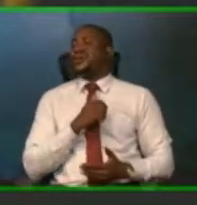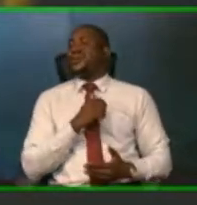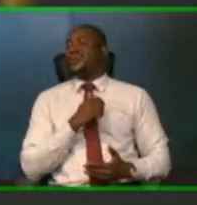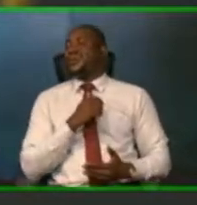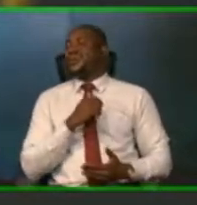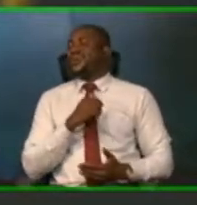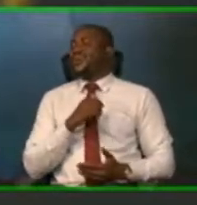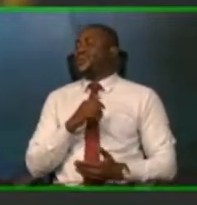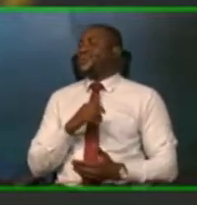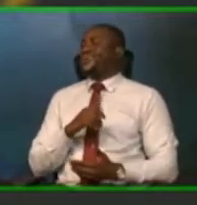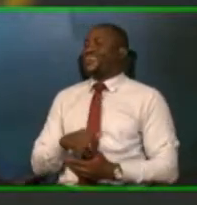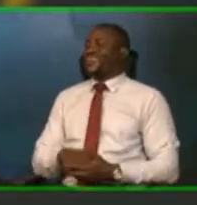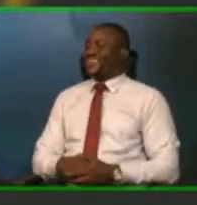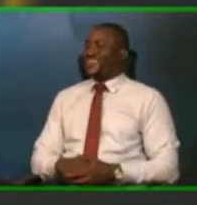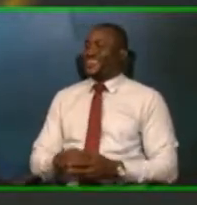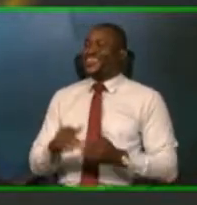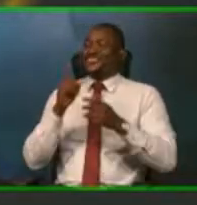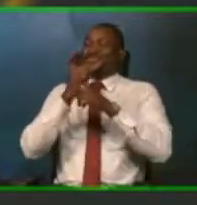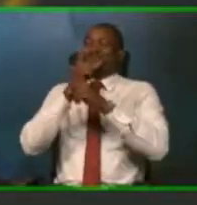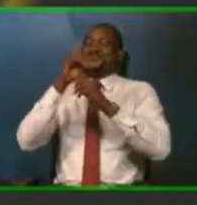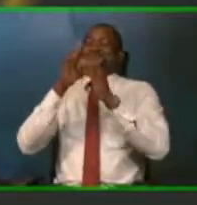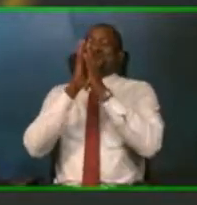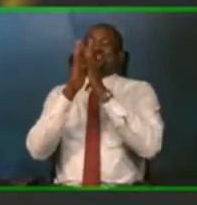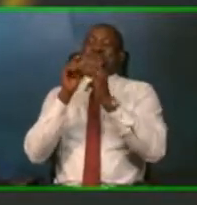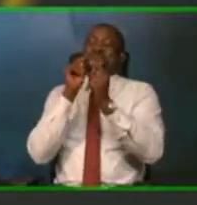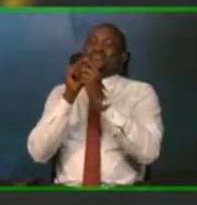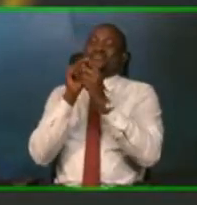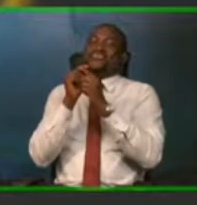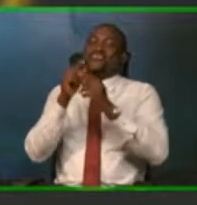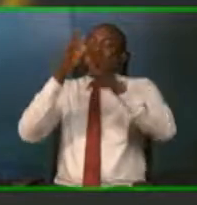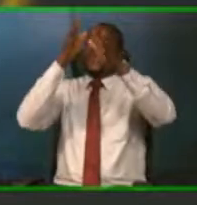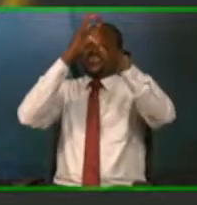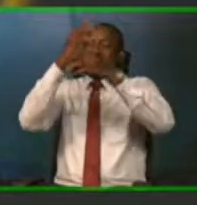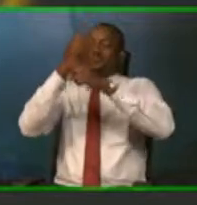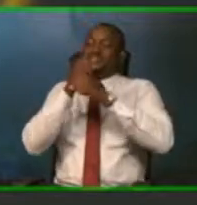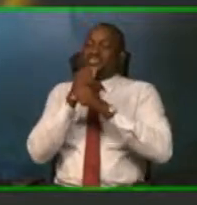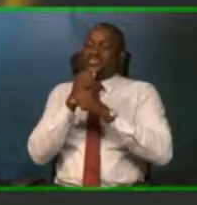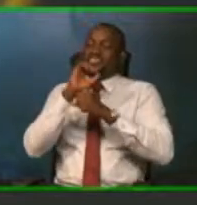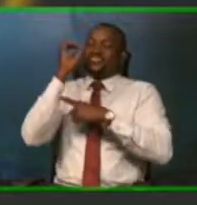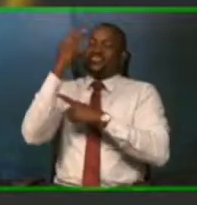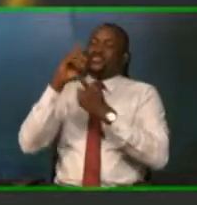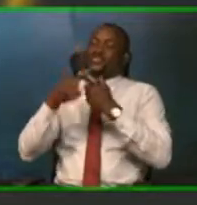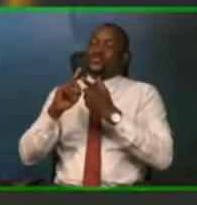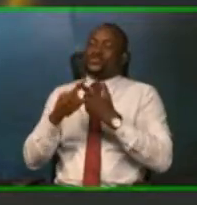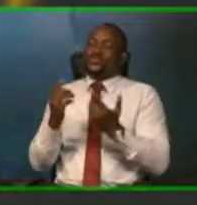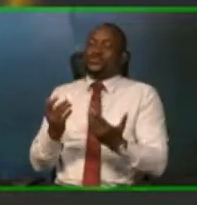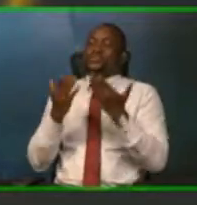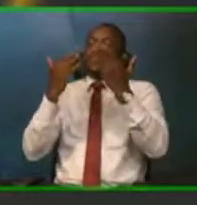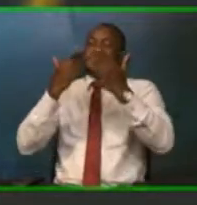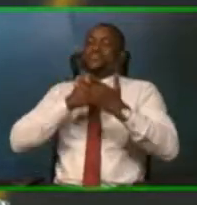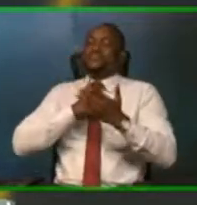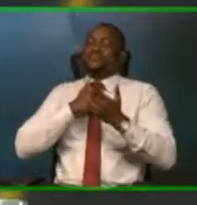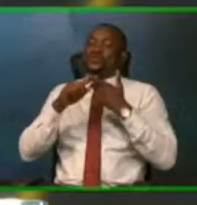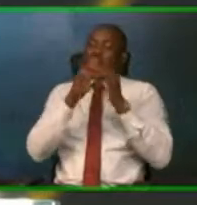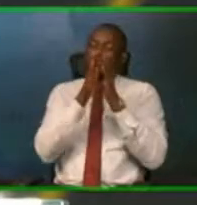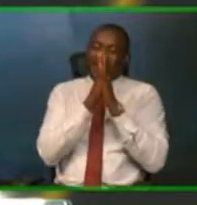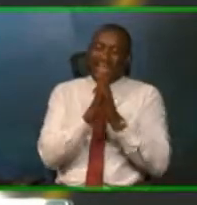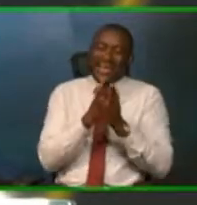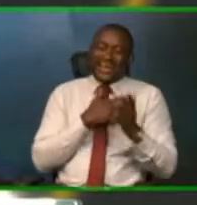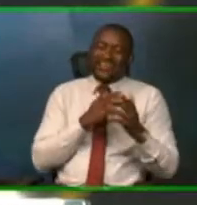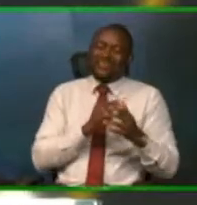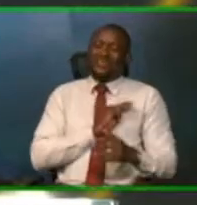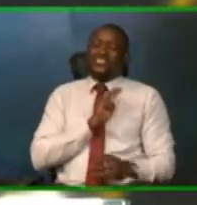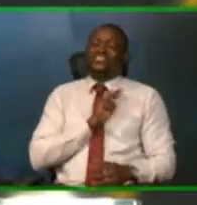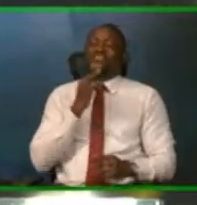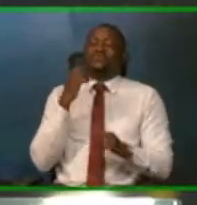Just one prayer point. Father, I obtain grace to submit myself to prayer and the ministry